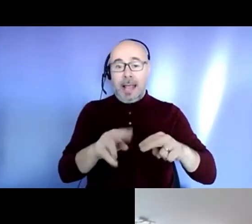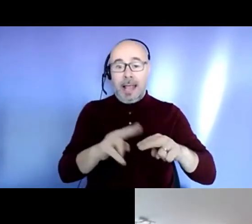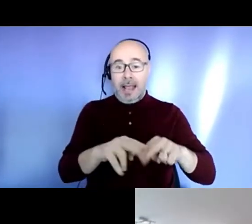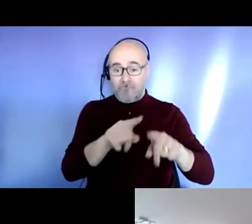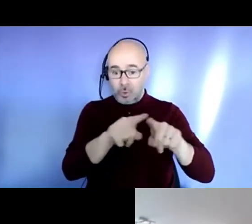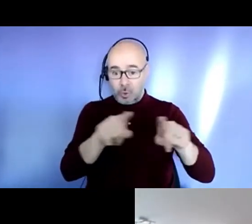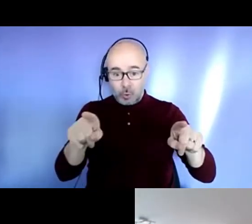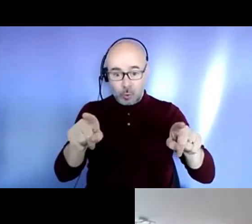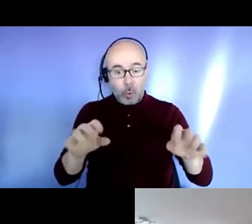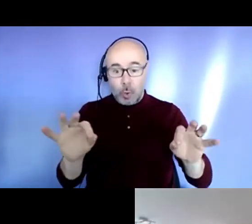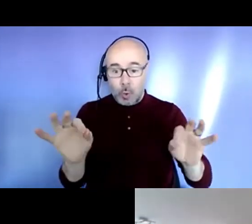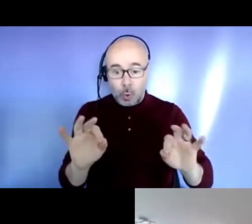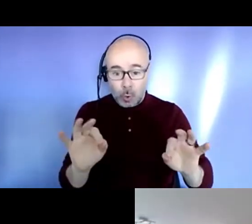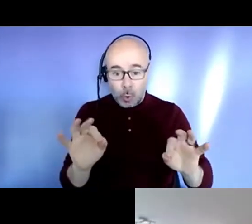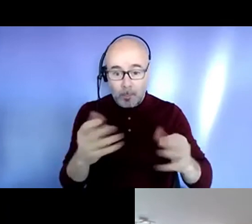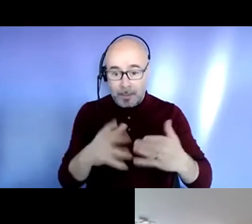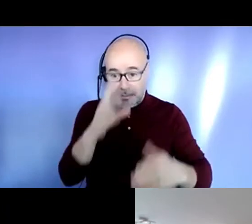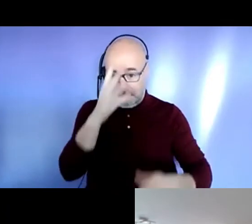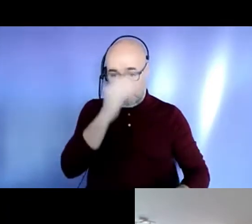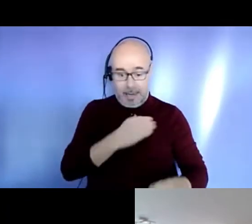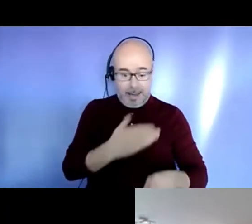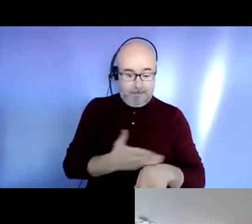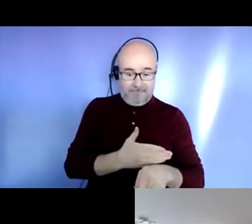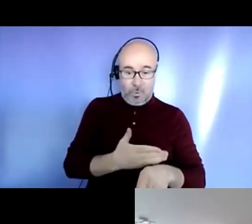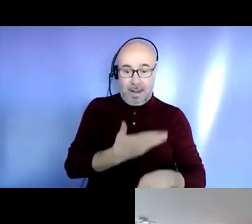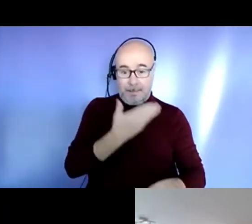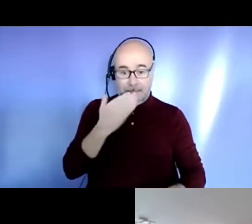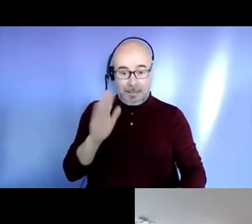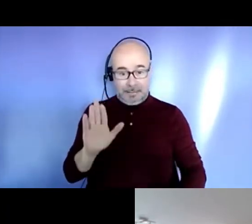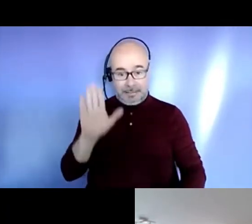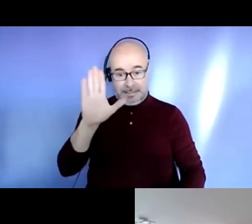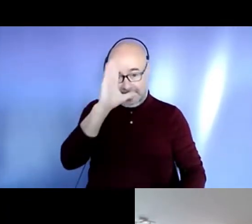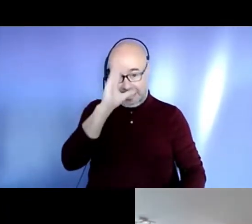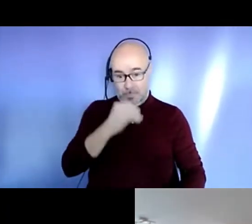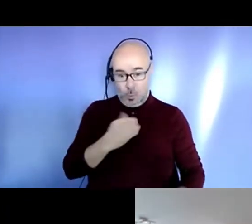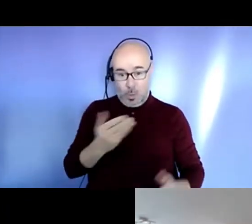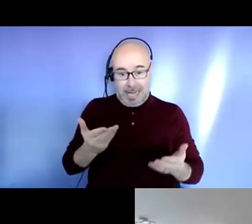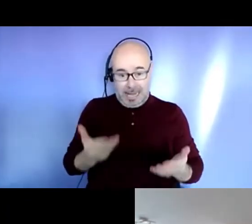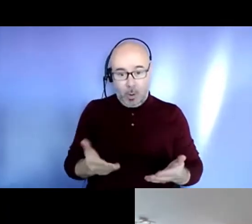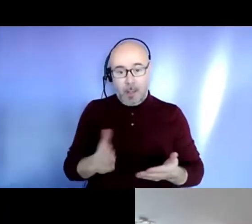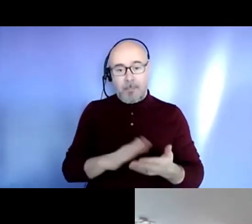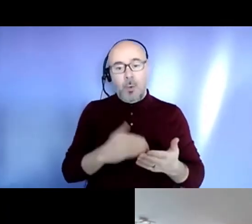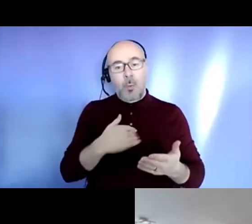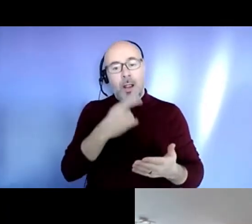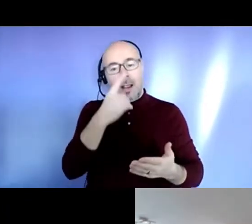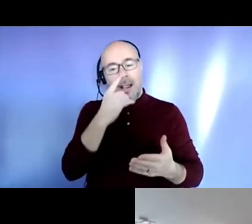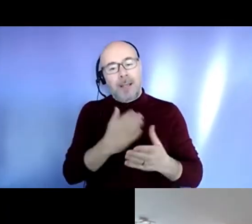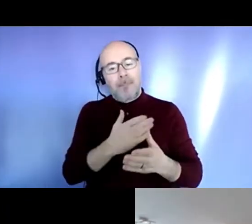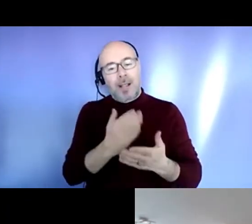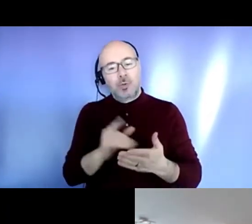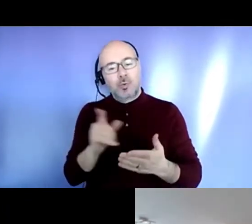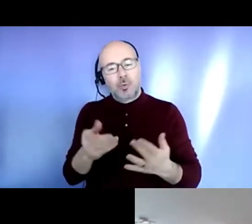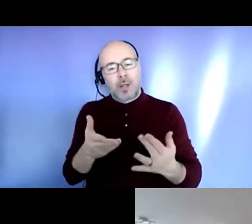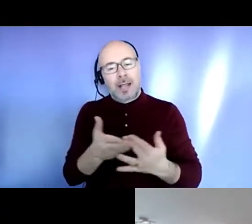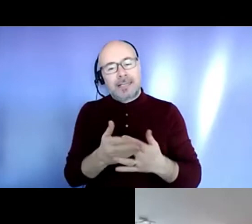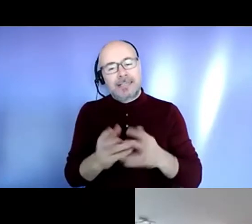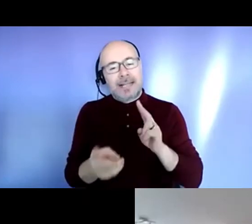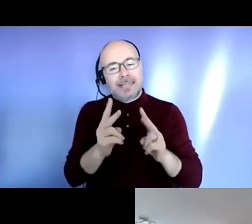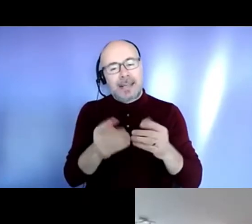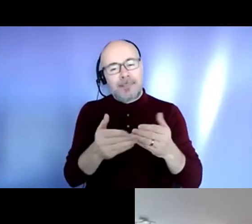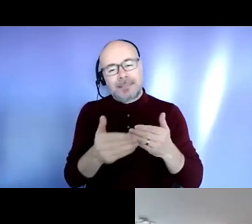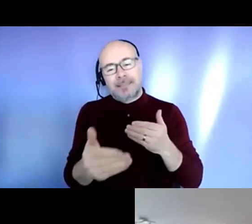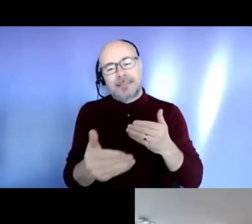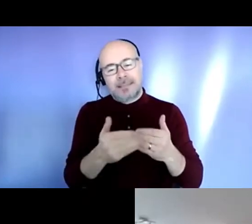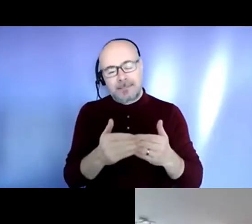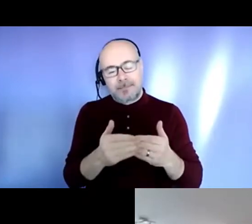connect you with the interpreter. But we also have live captioning provided today. If you would like to see the captions on screen, these